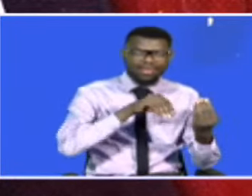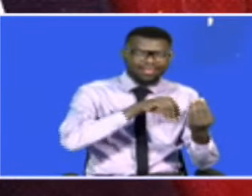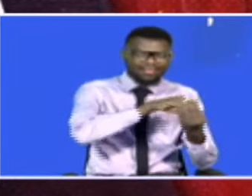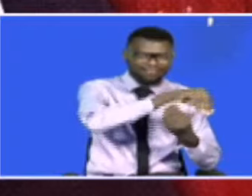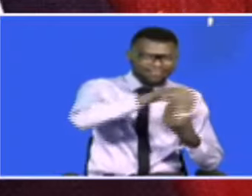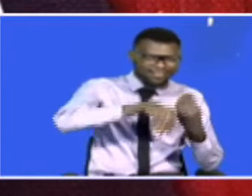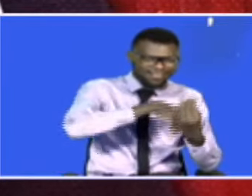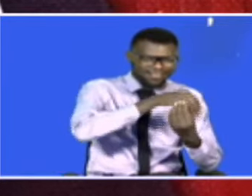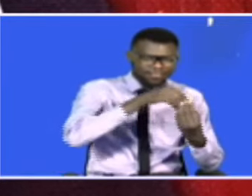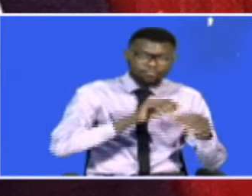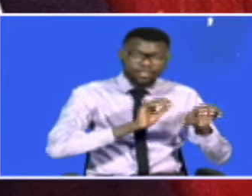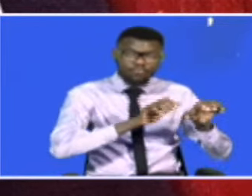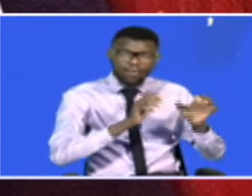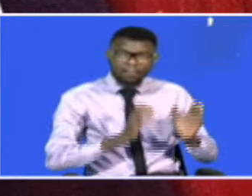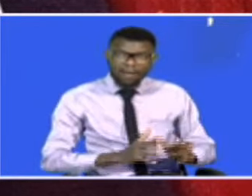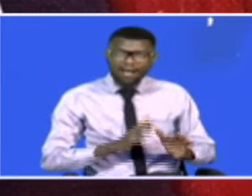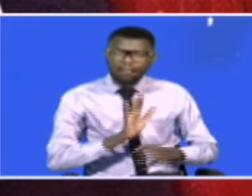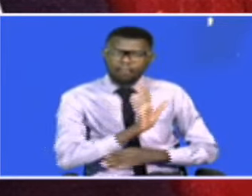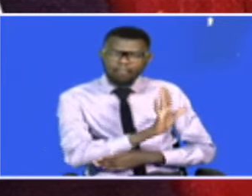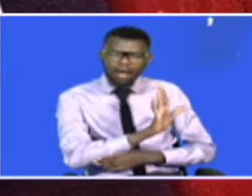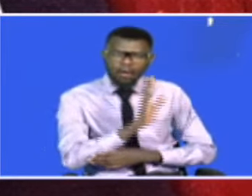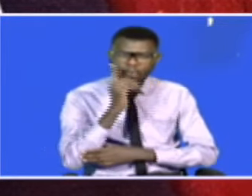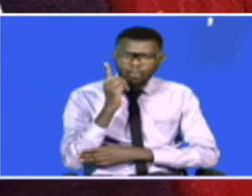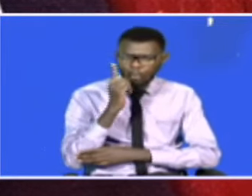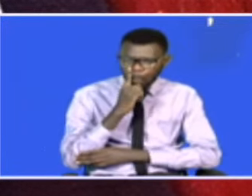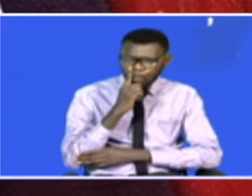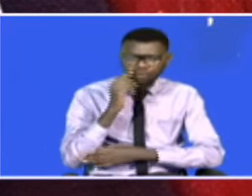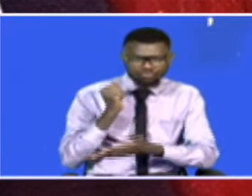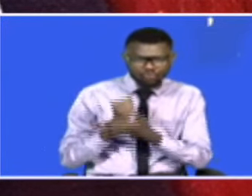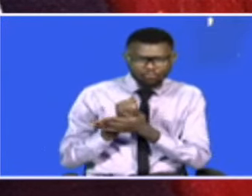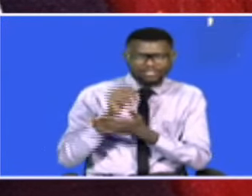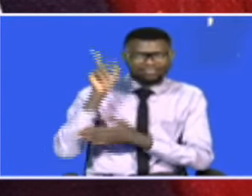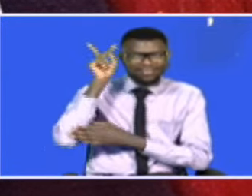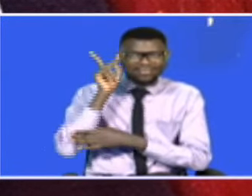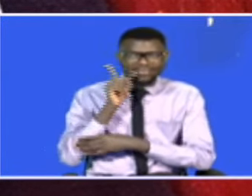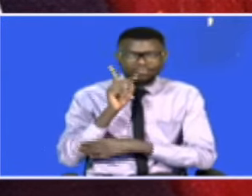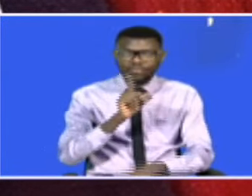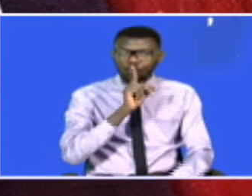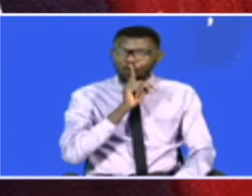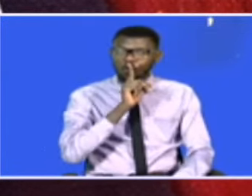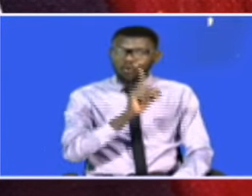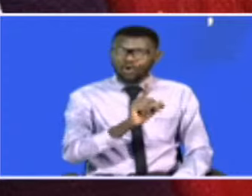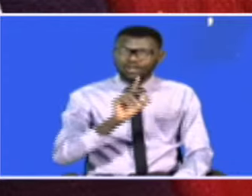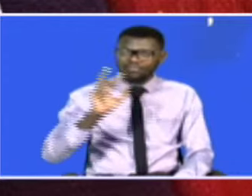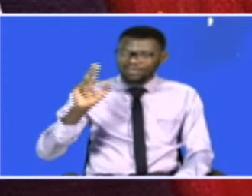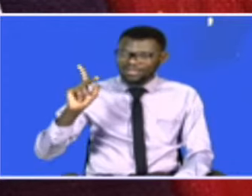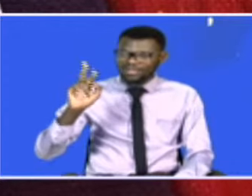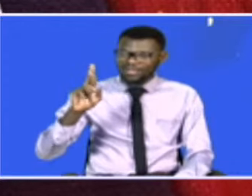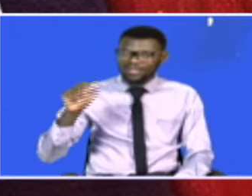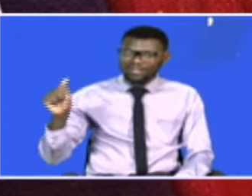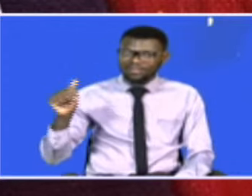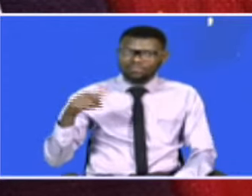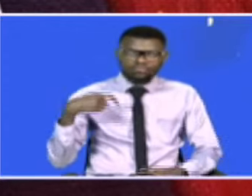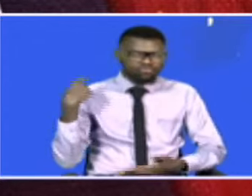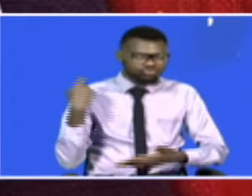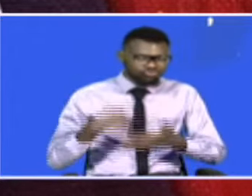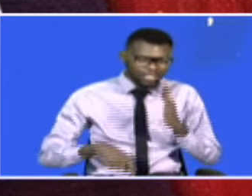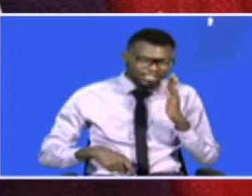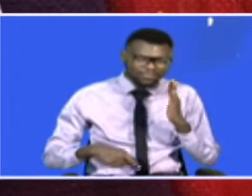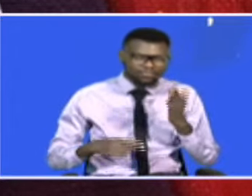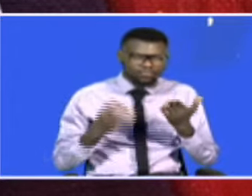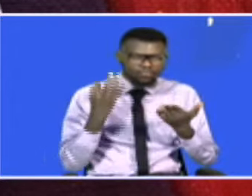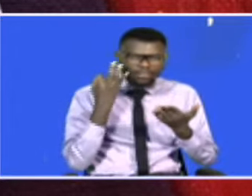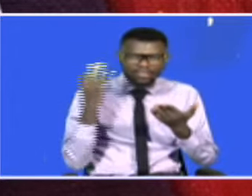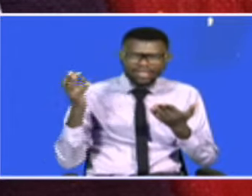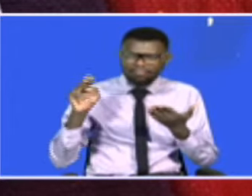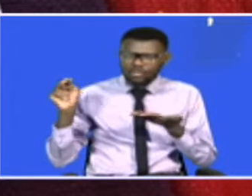the Nyamakema traders at his current residence on diverse dates, where he ordered KRA to revert taxes from 3 million shillings back